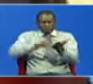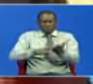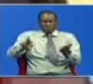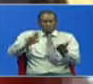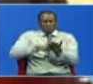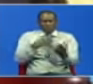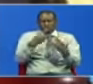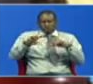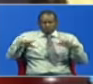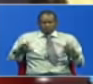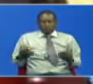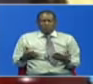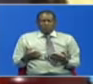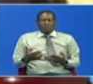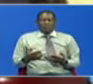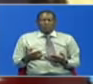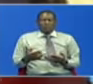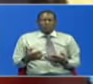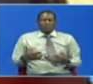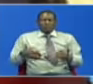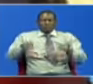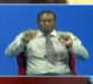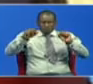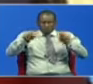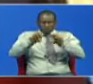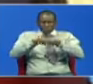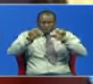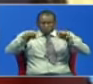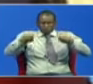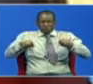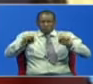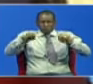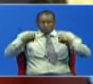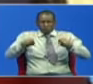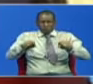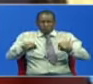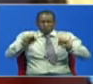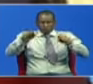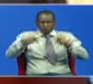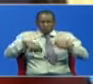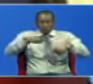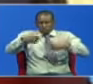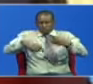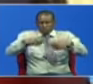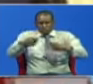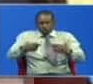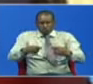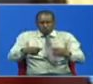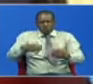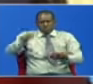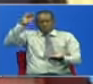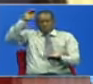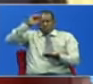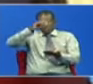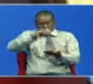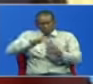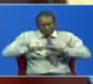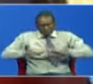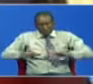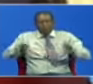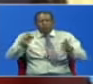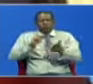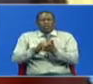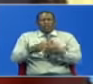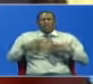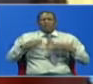about, we can still be able to continue flattening that curve so that our